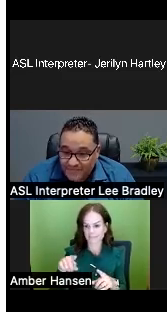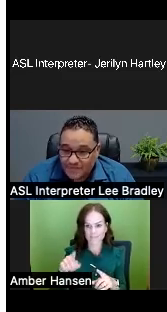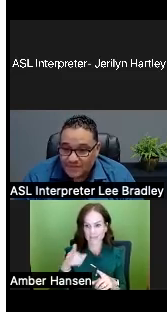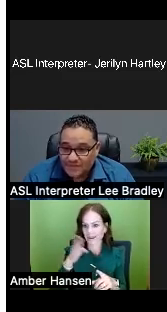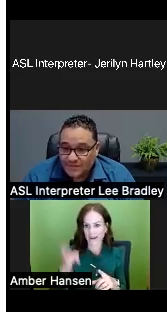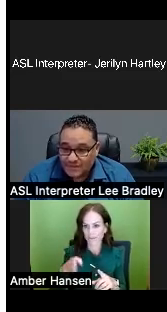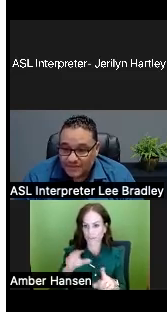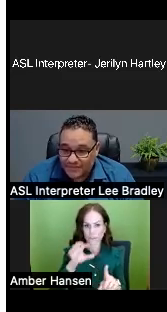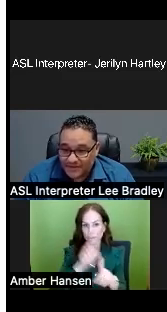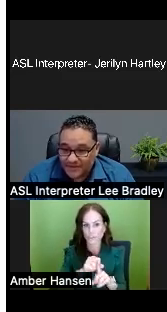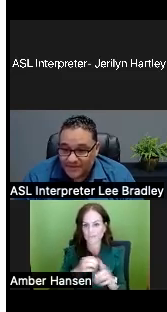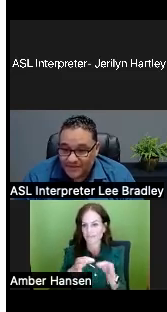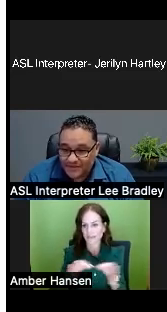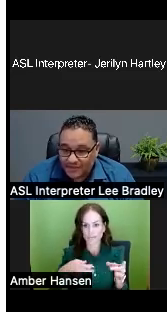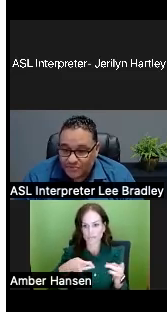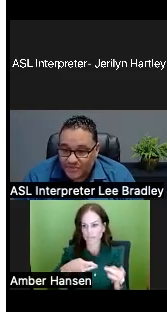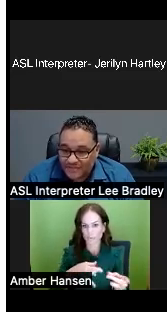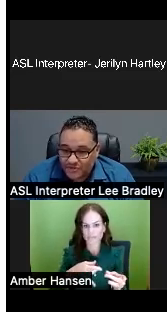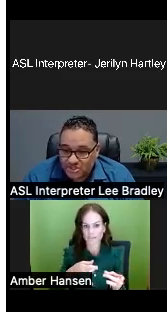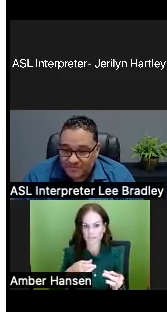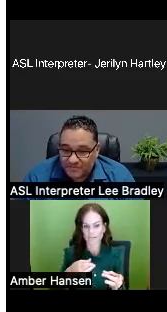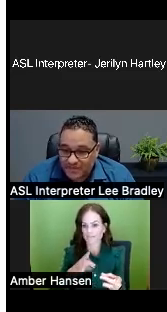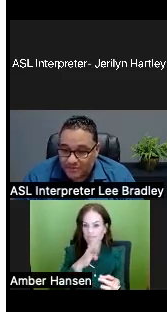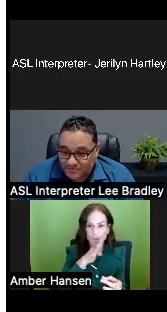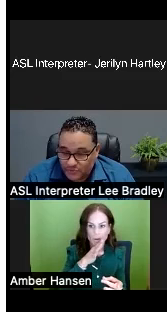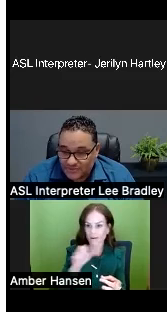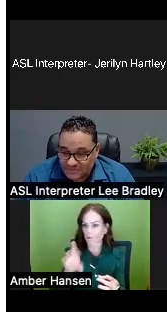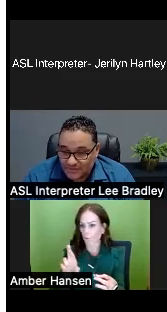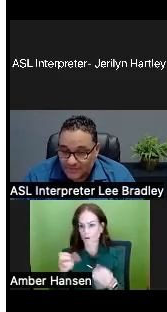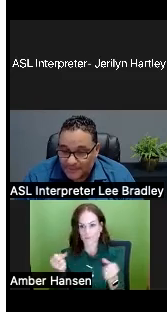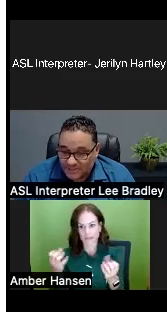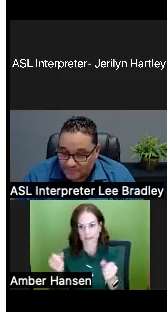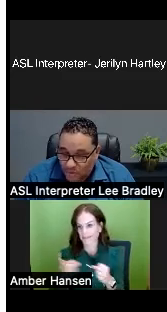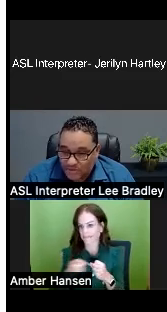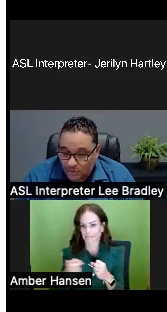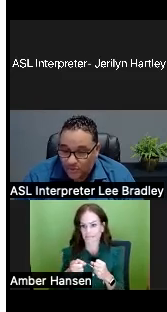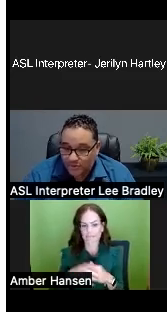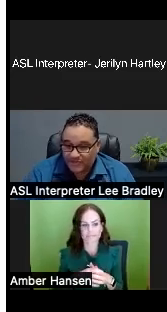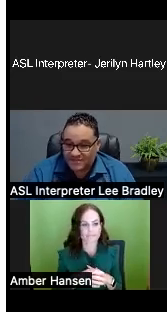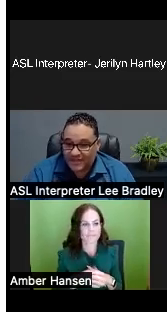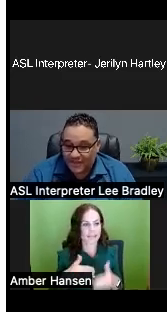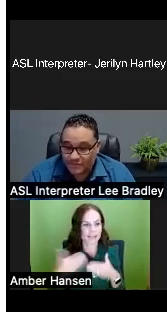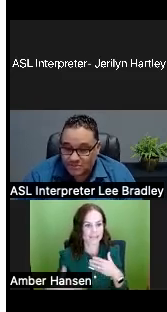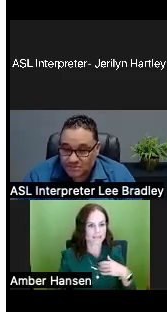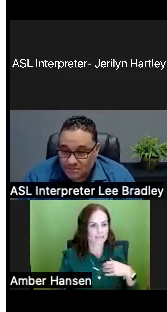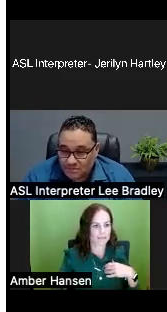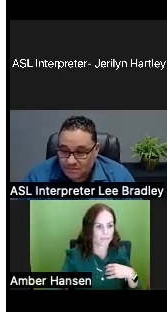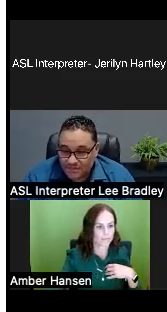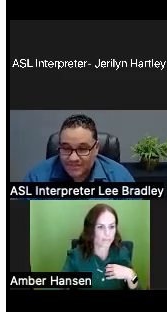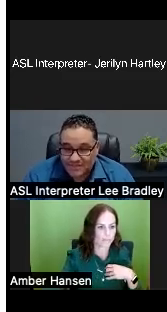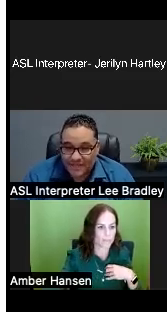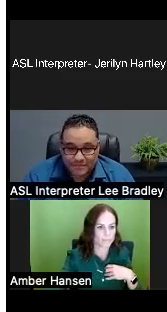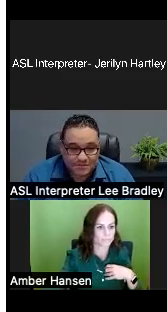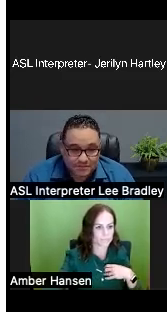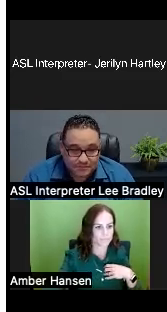5, then they'll never achieve language fluency, spoken or in sign language.